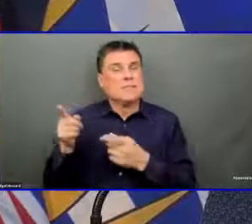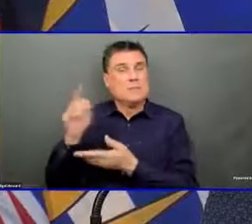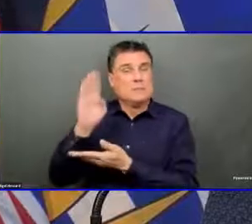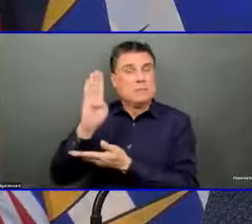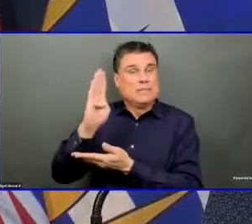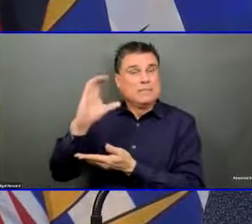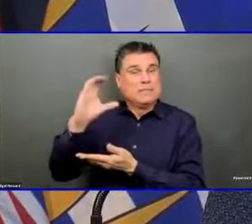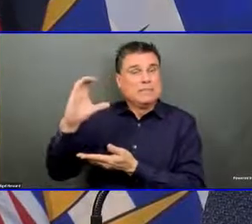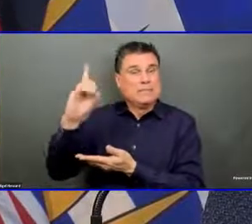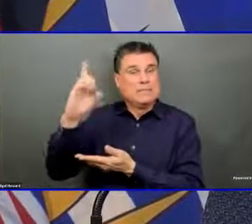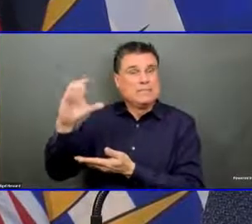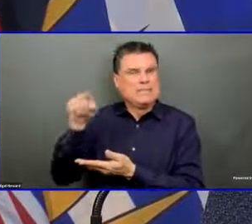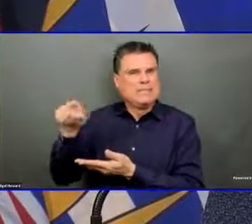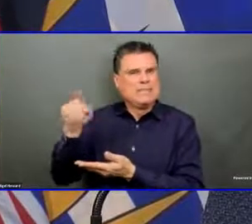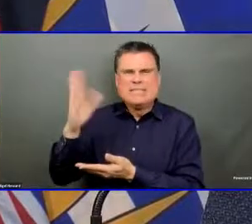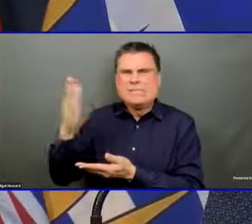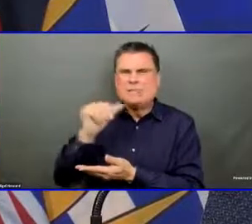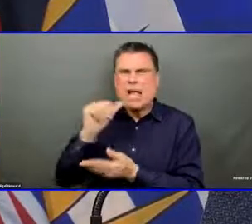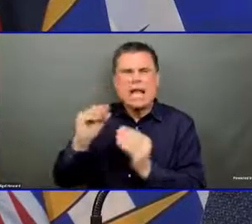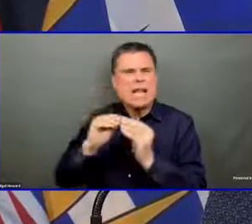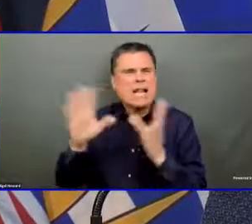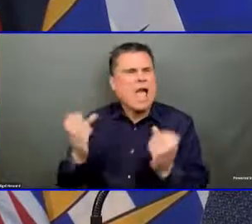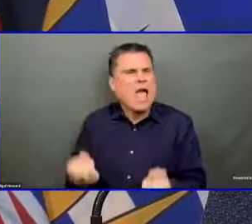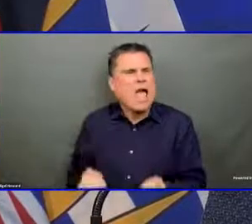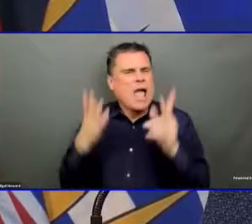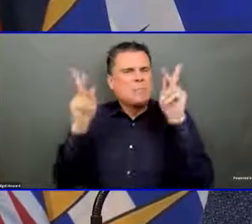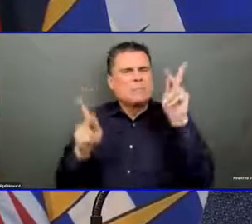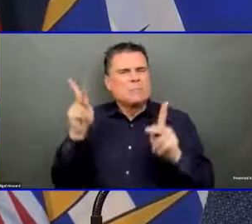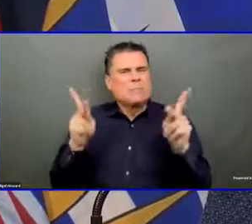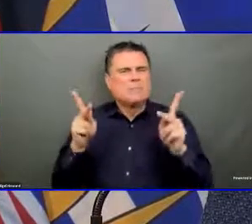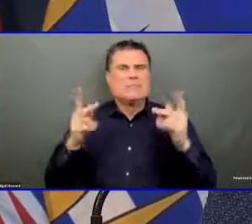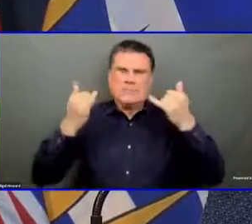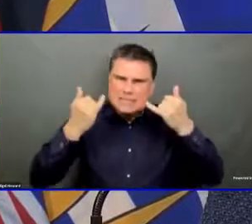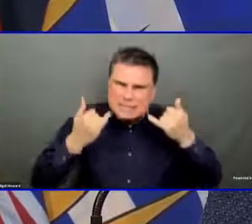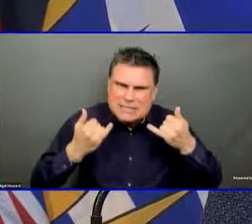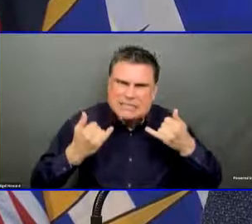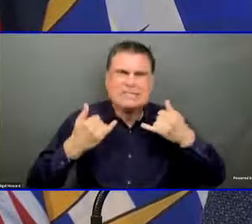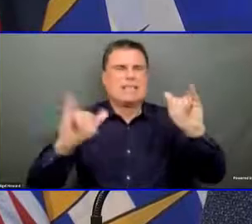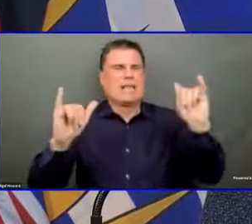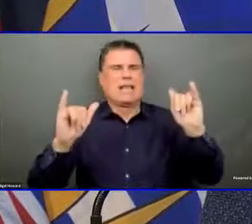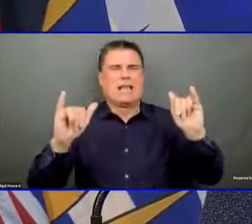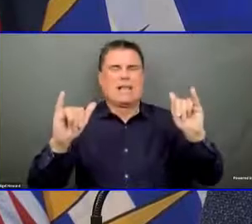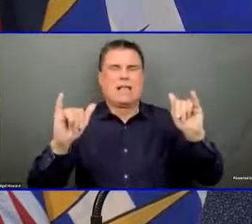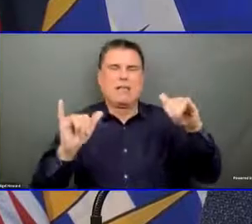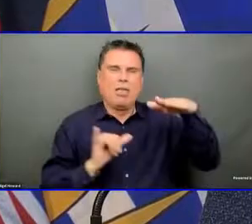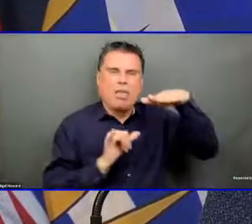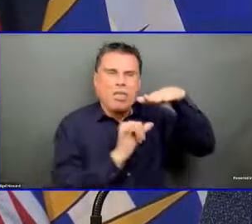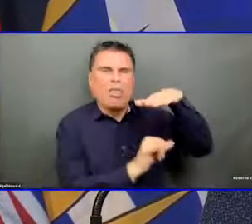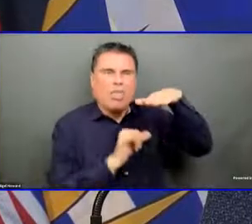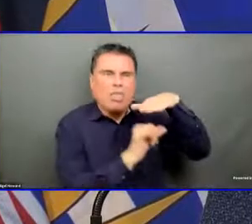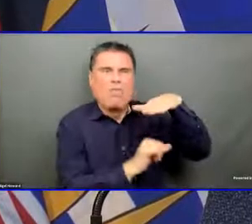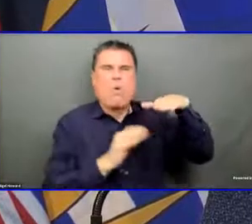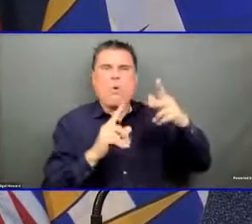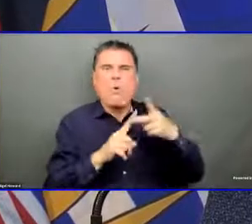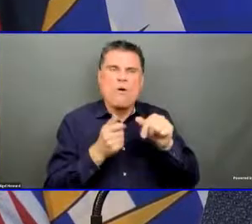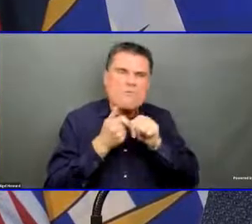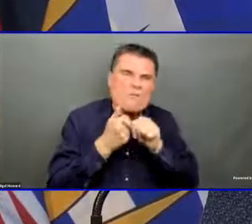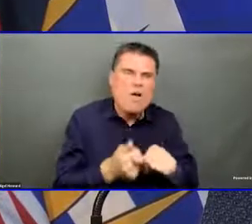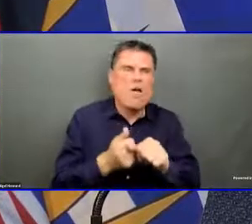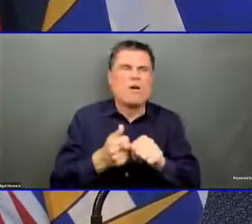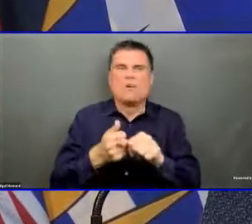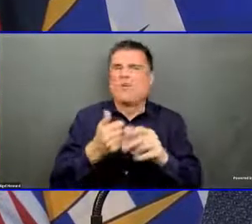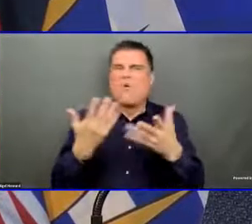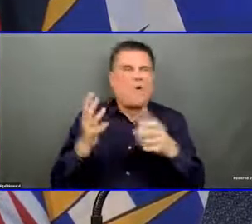people are being impacted either by long-lasting symptoms due to a COVID infection or by other